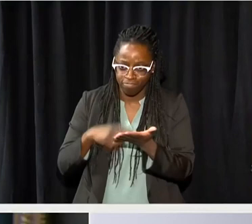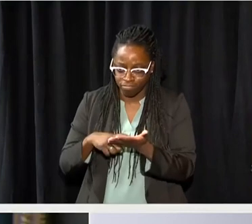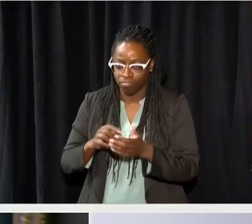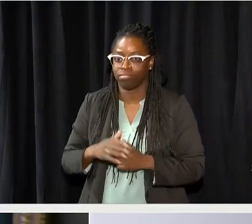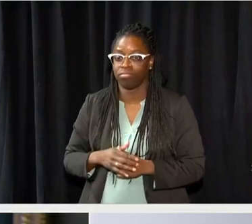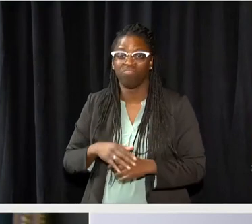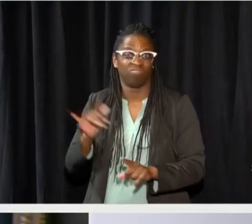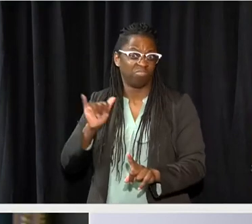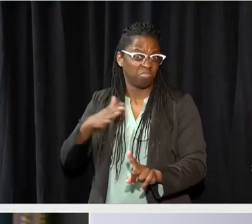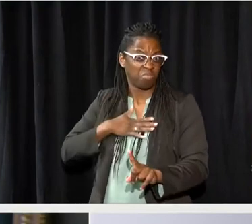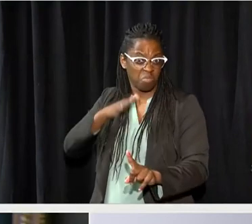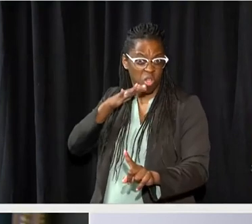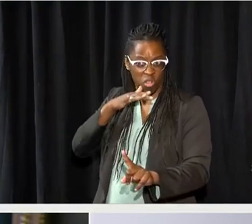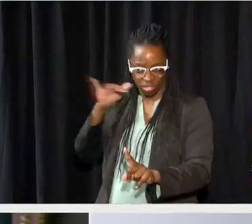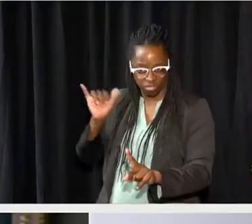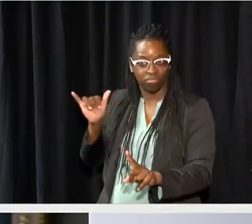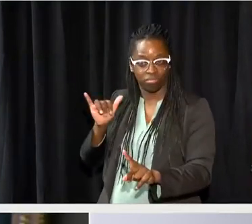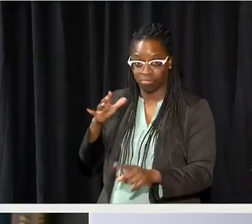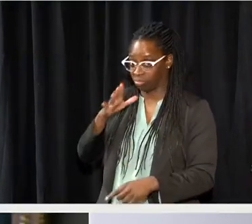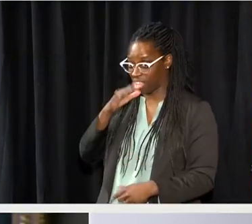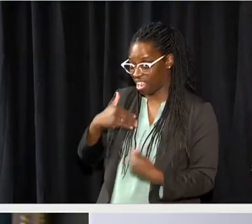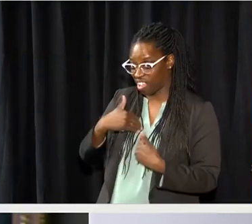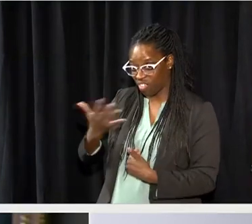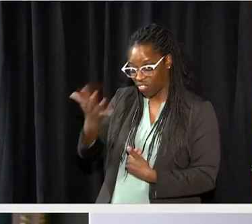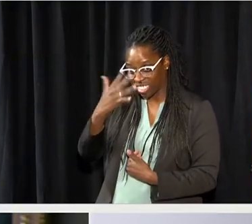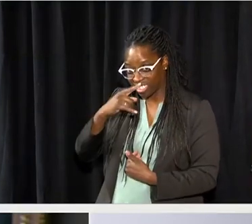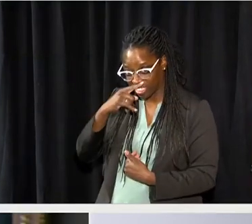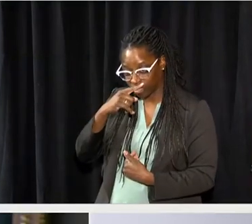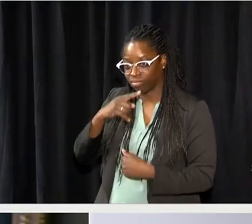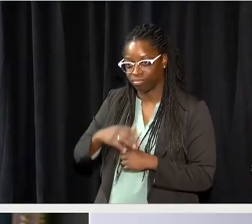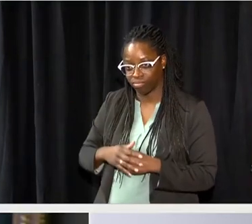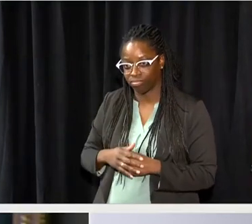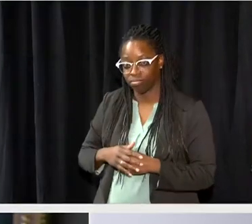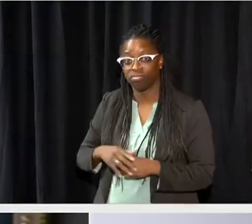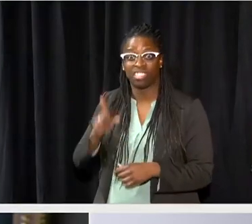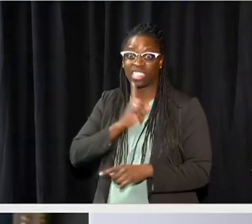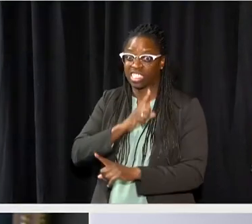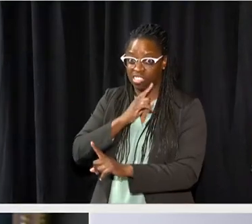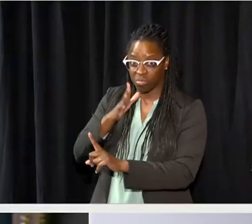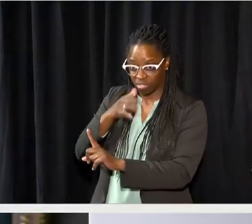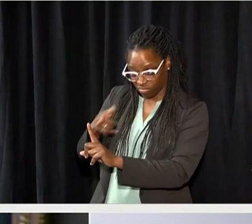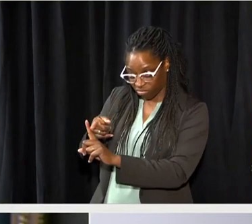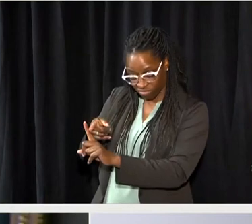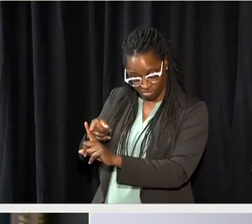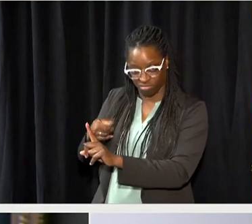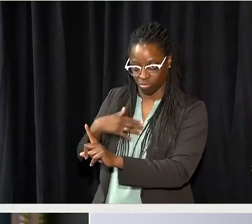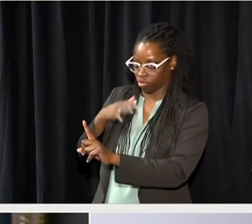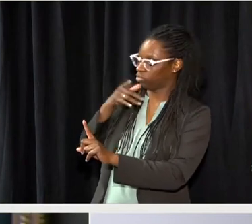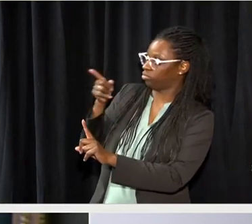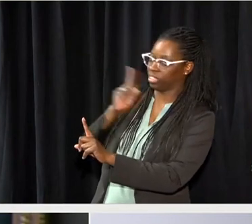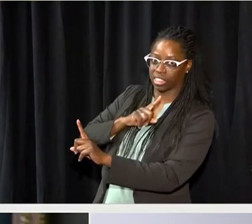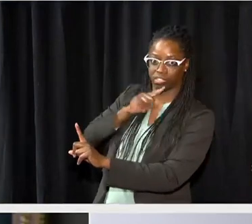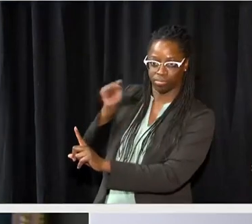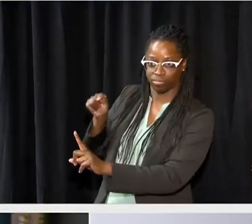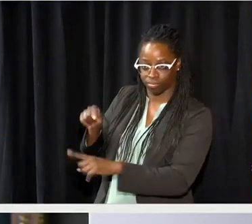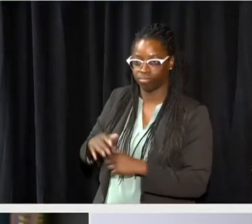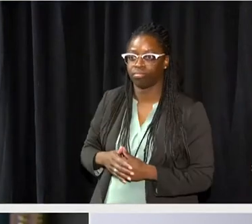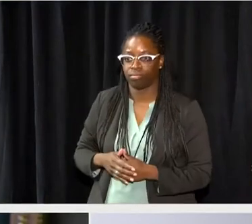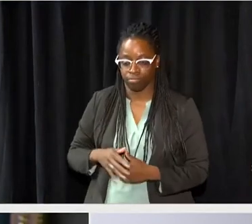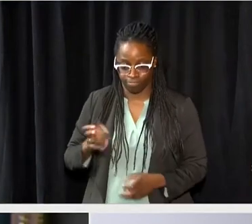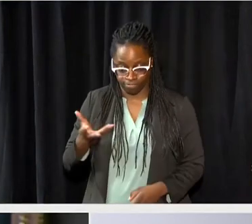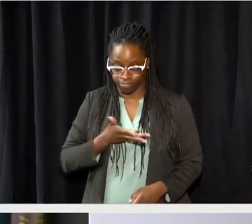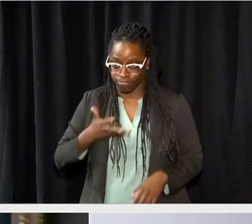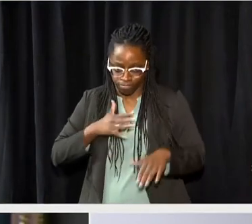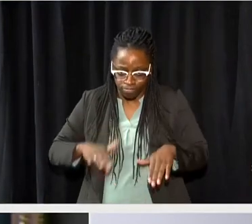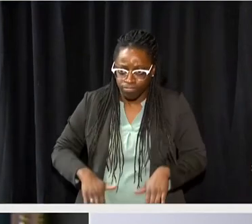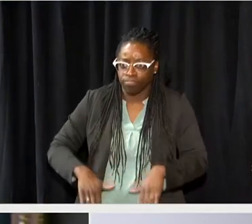I think of my own mom, raising five of us kids alone. One night, I remember years ago, we were sitting around